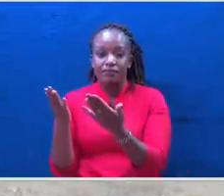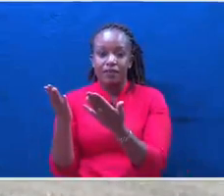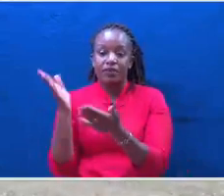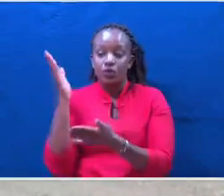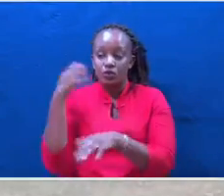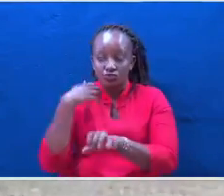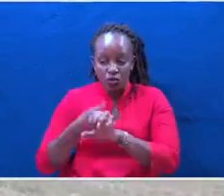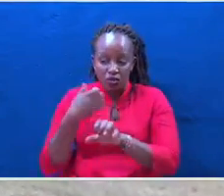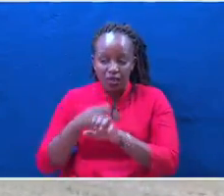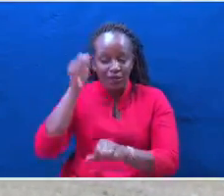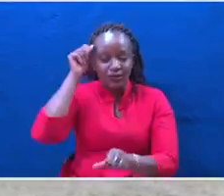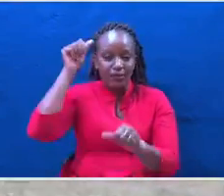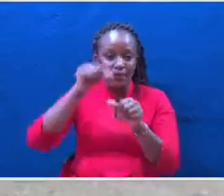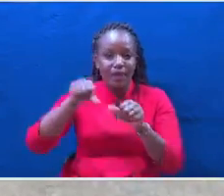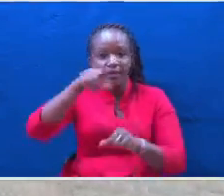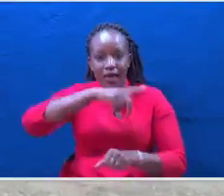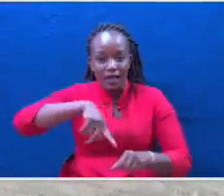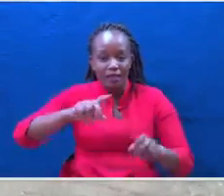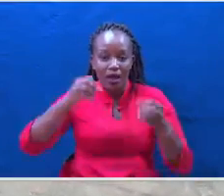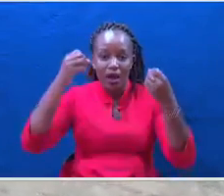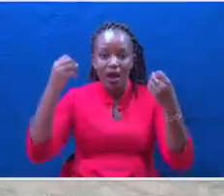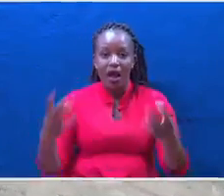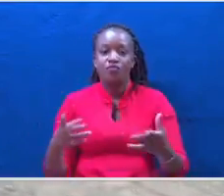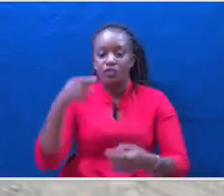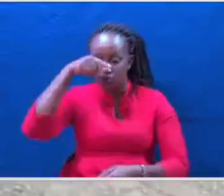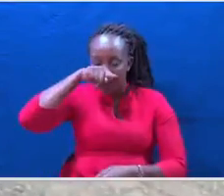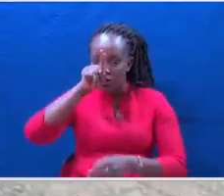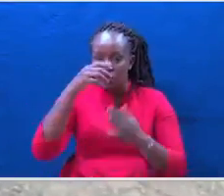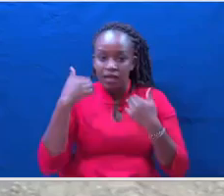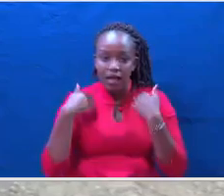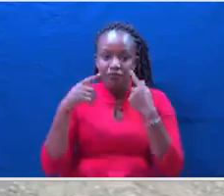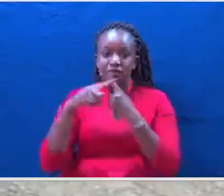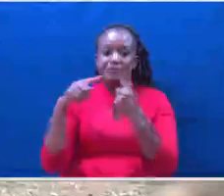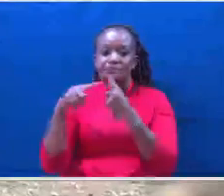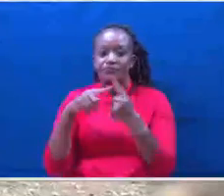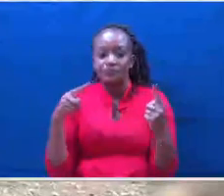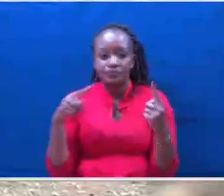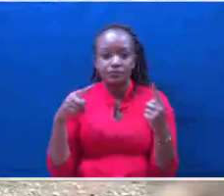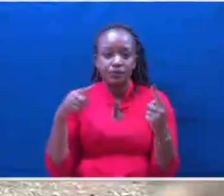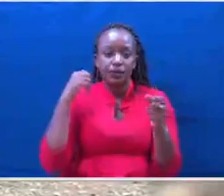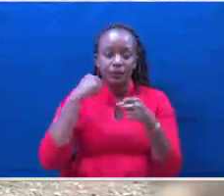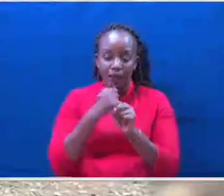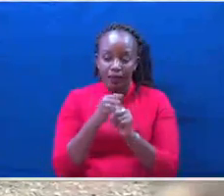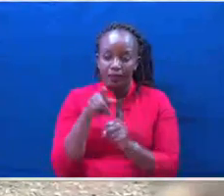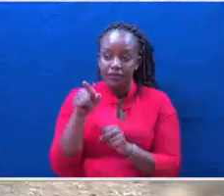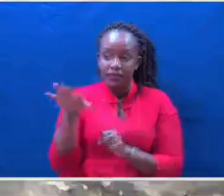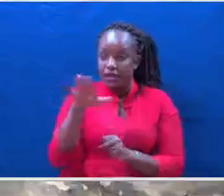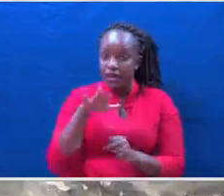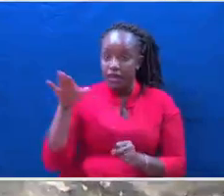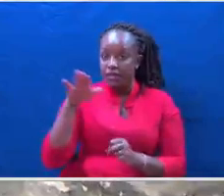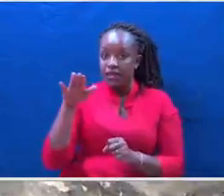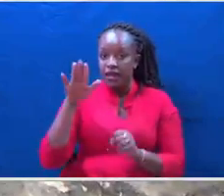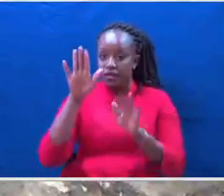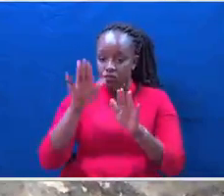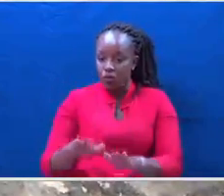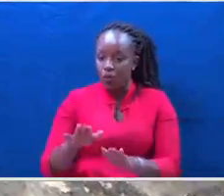are a big reminder of why they are at Old Pajeta on any given day. They made this place a stopover for any visiting